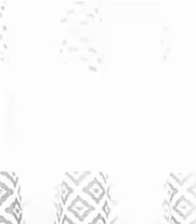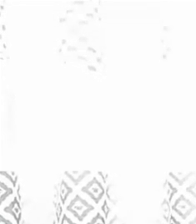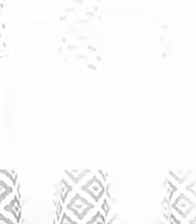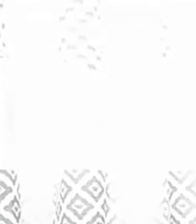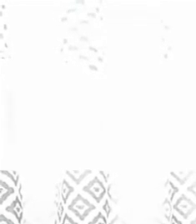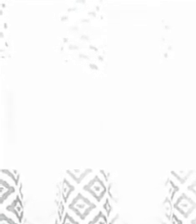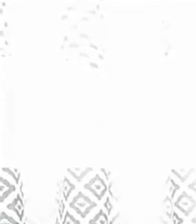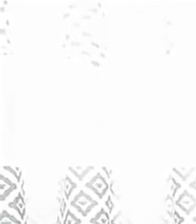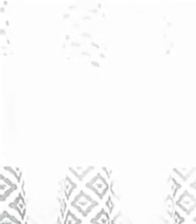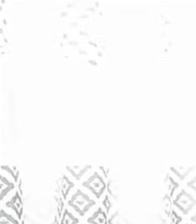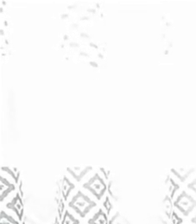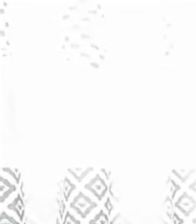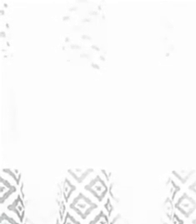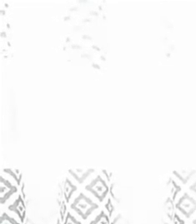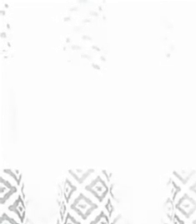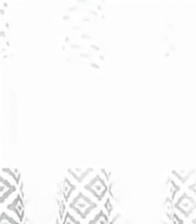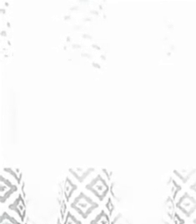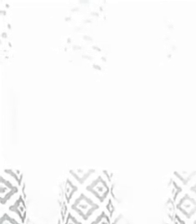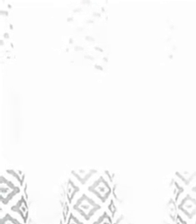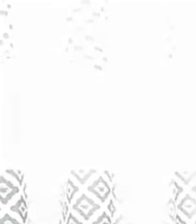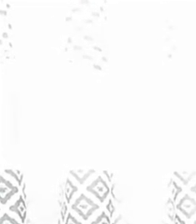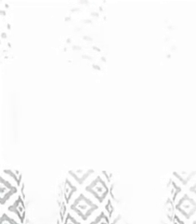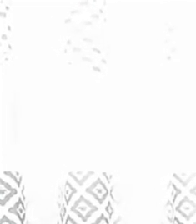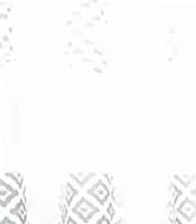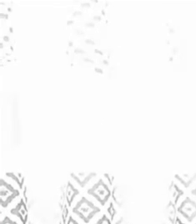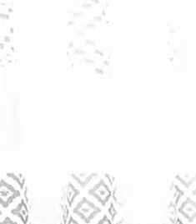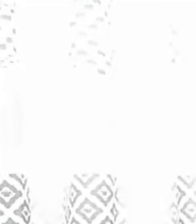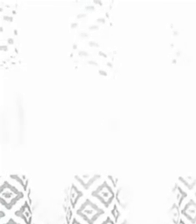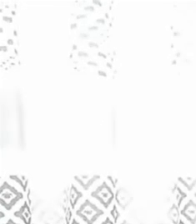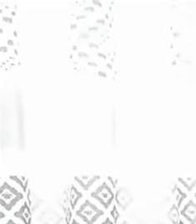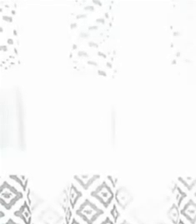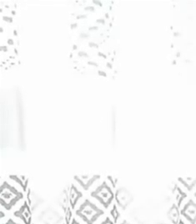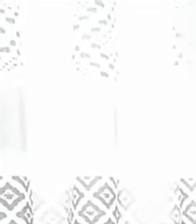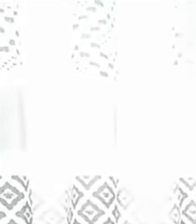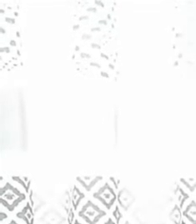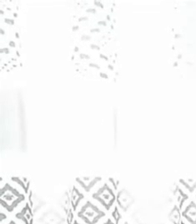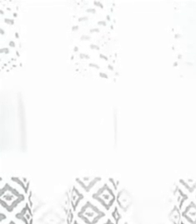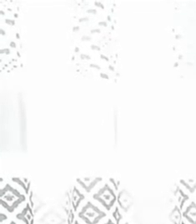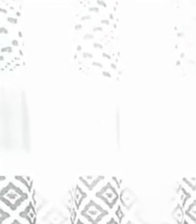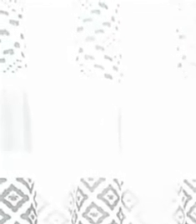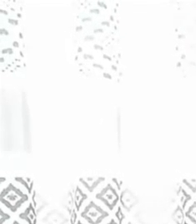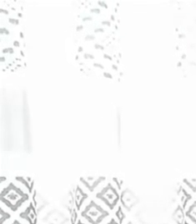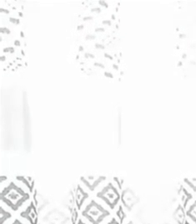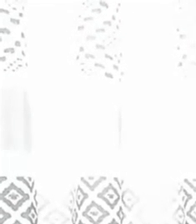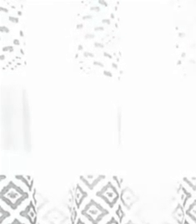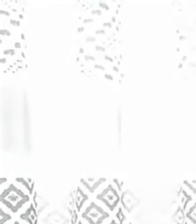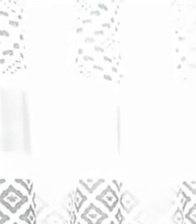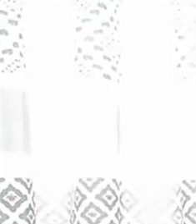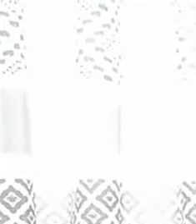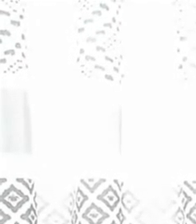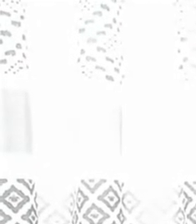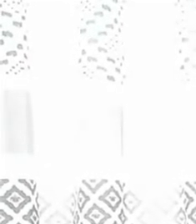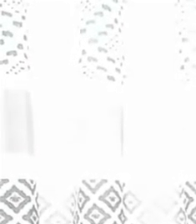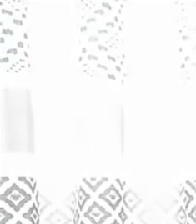very positive thing. In the first place, we can do with every little help that we can get. And at